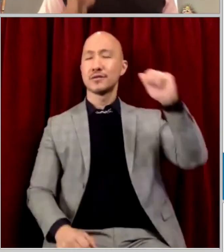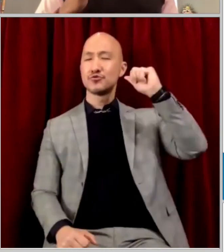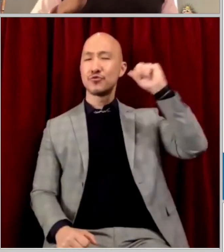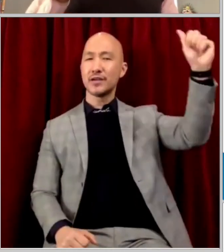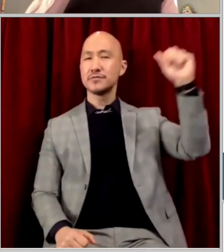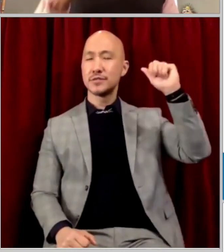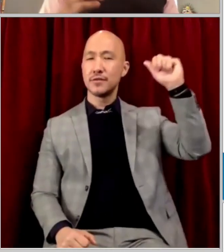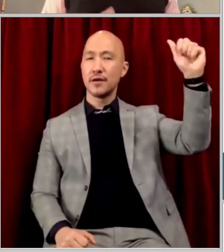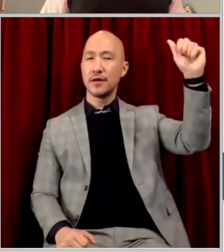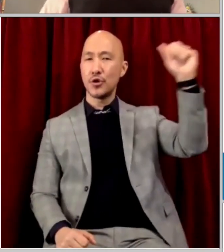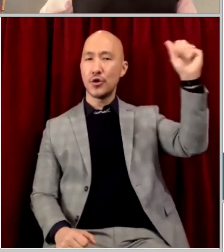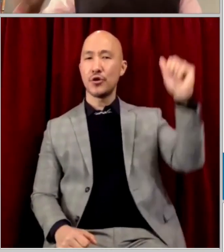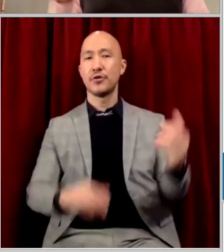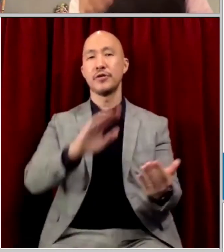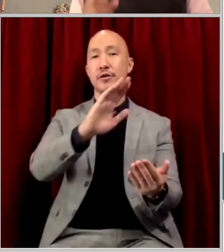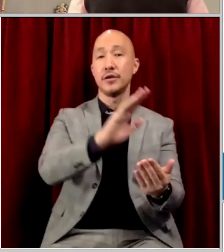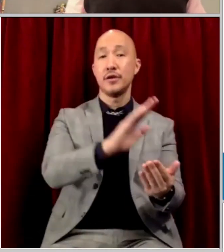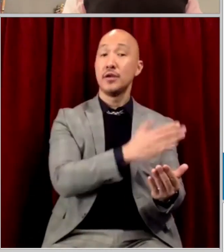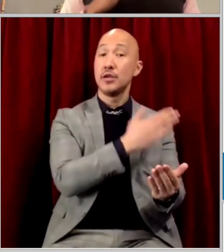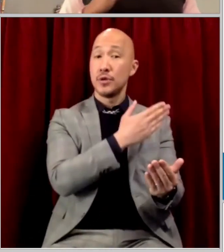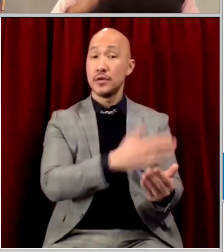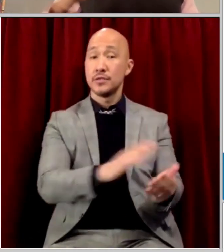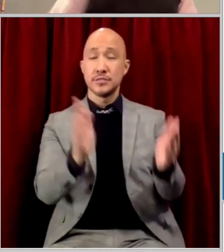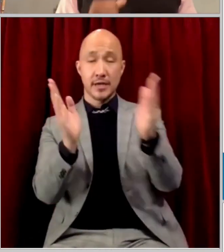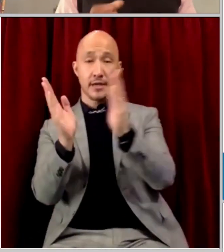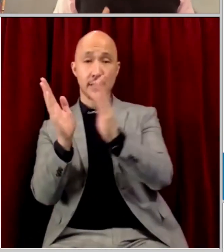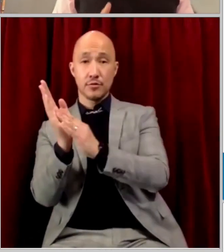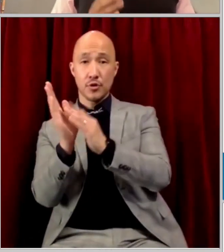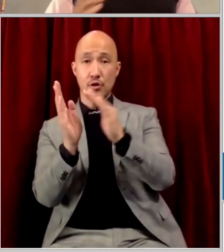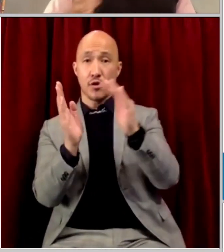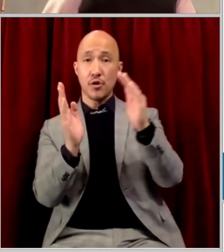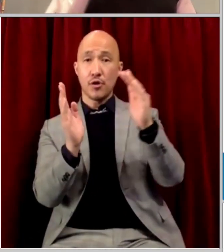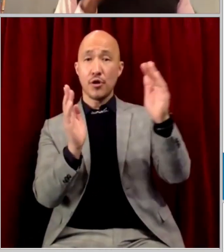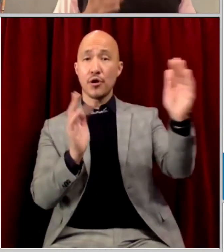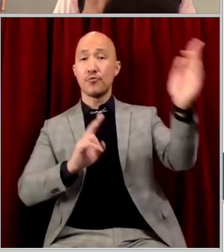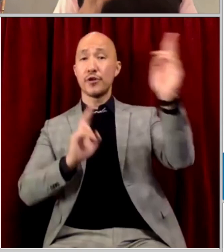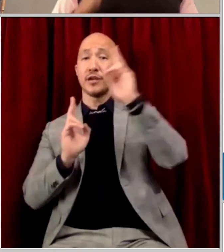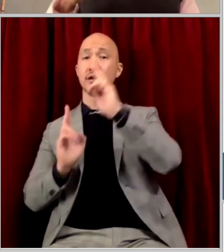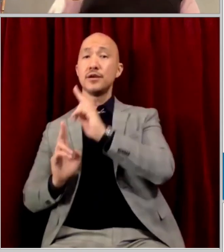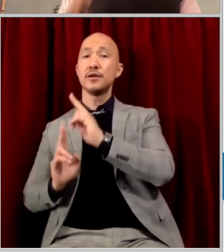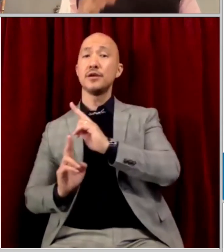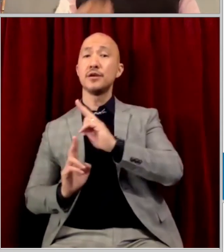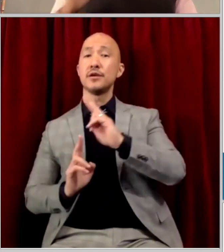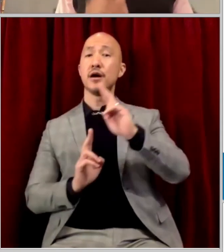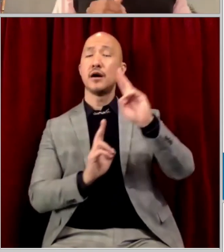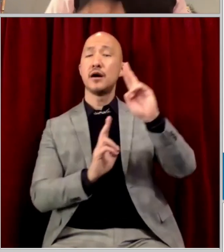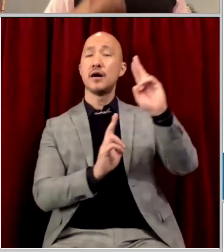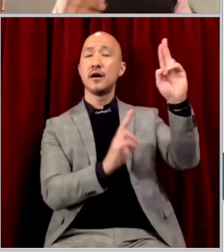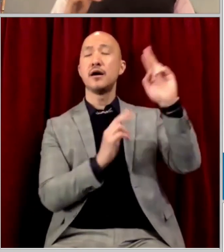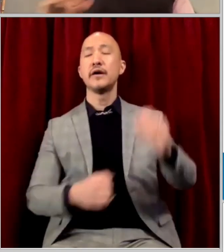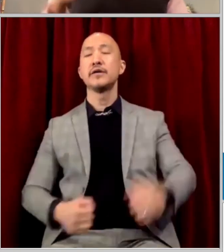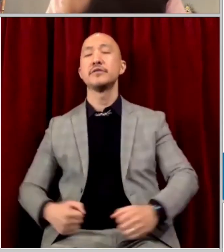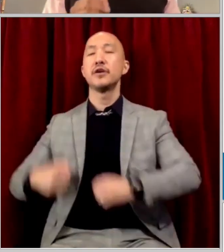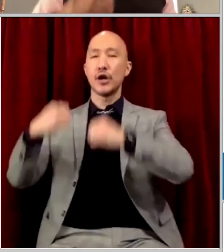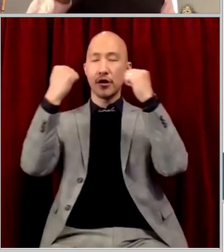Power and strength to the Lord. We sing the Lord, glory and honor.